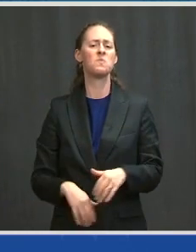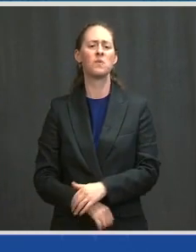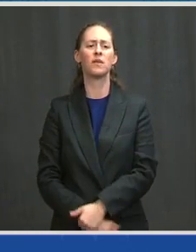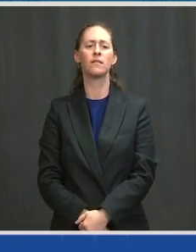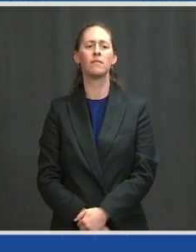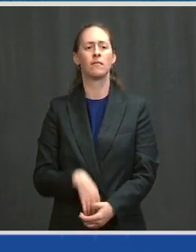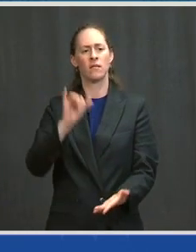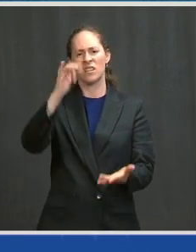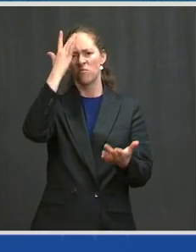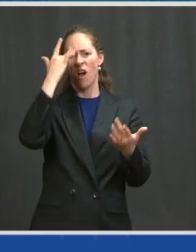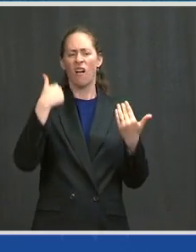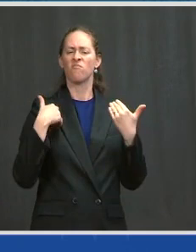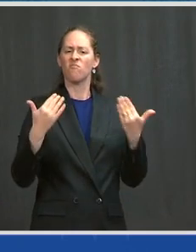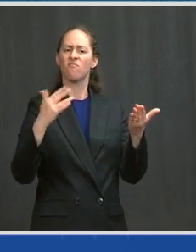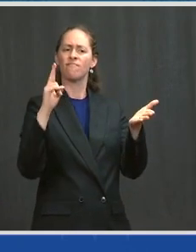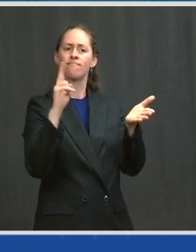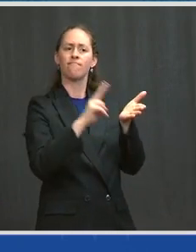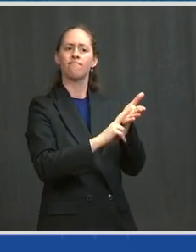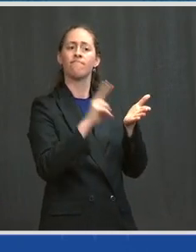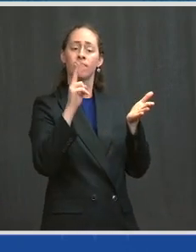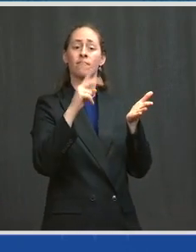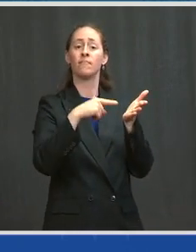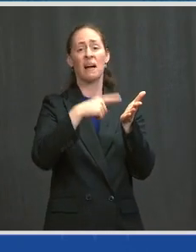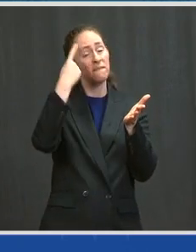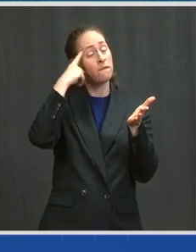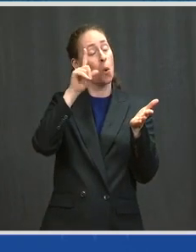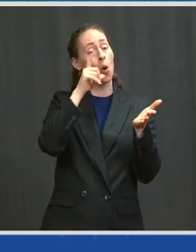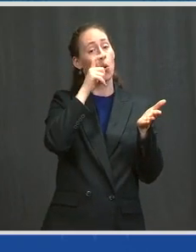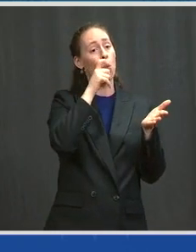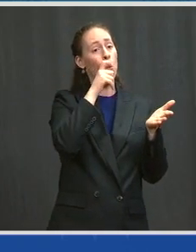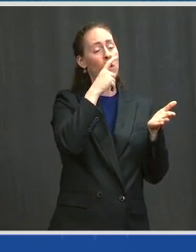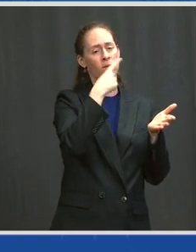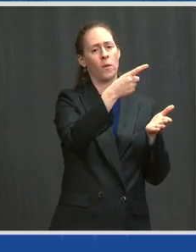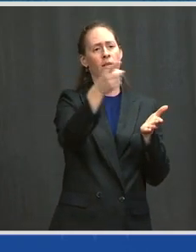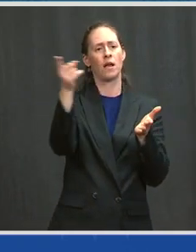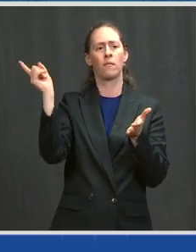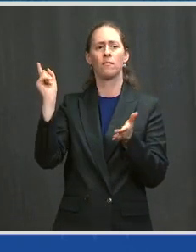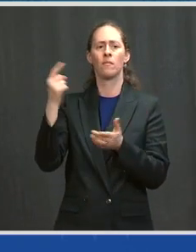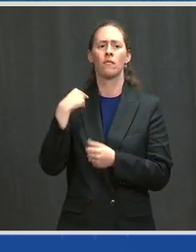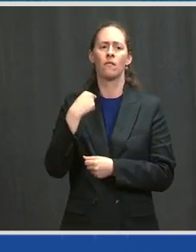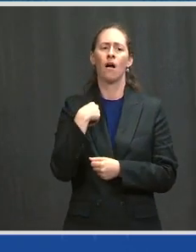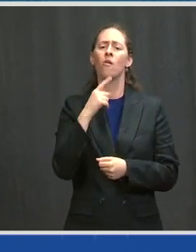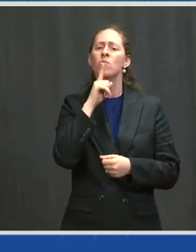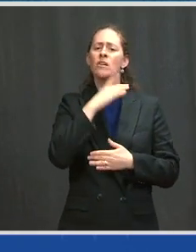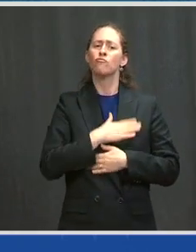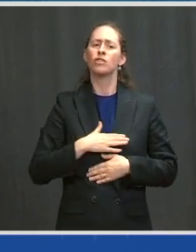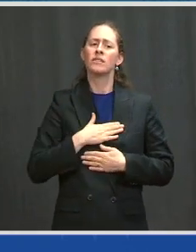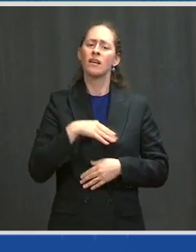this today. And let me say how much I appreciate, and I mean this sincerely, the